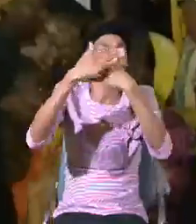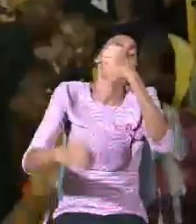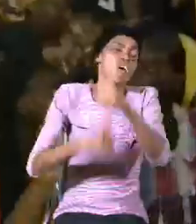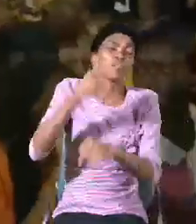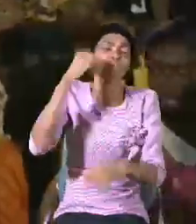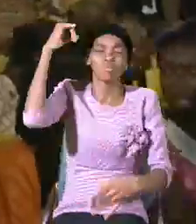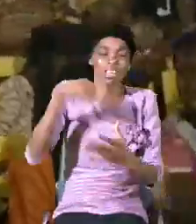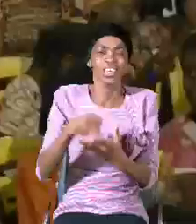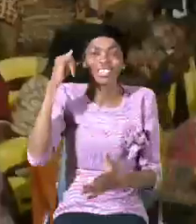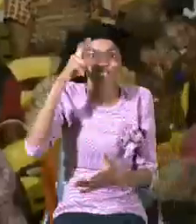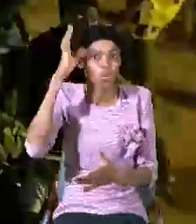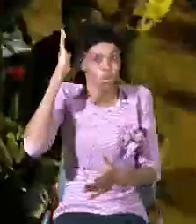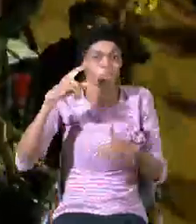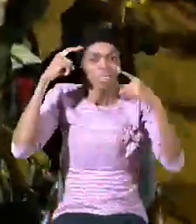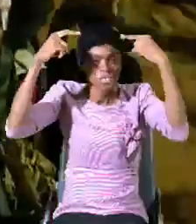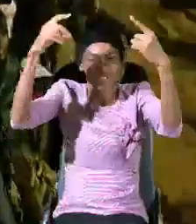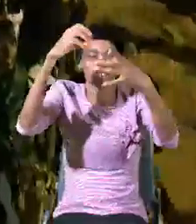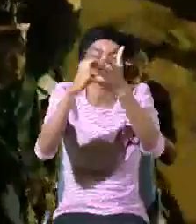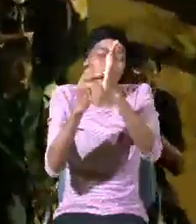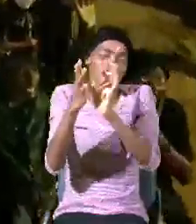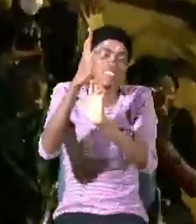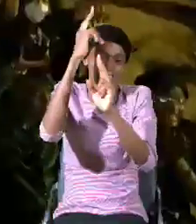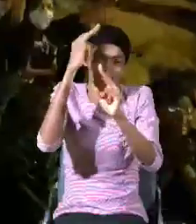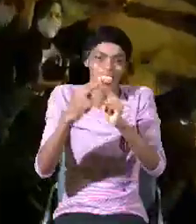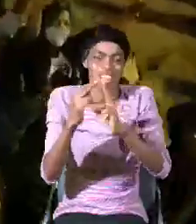will succeed in Jesus' name.